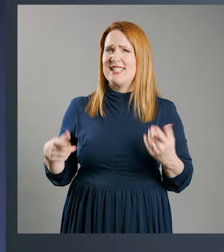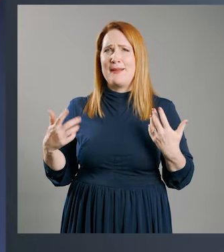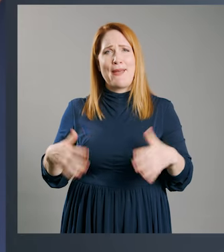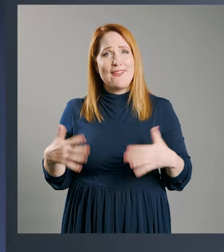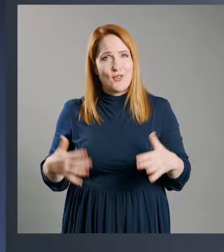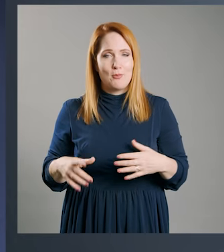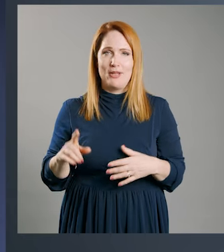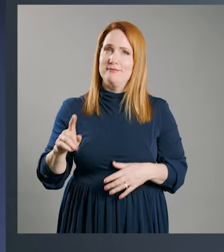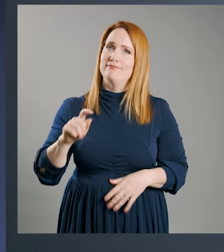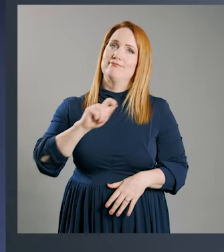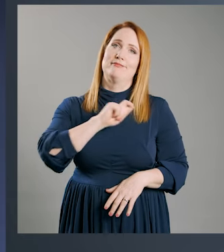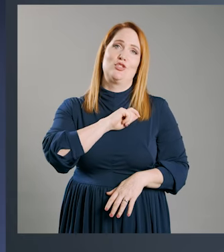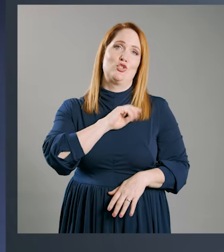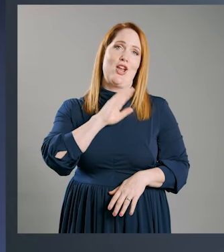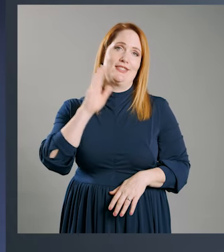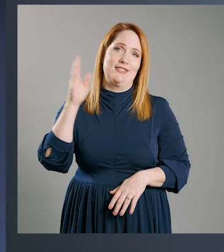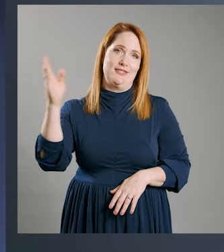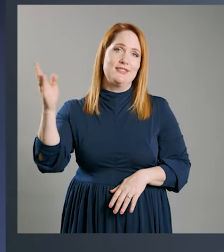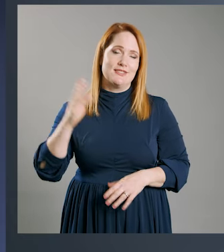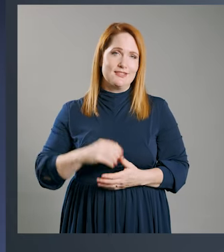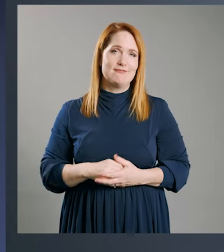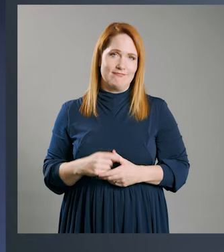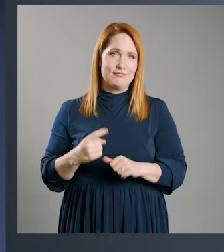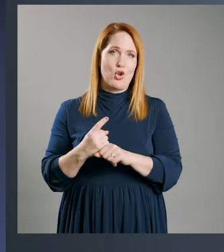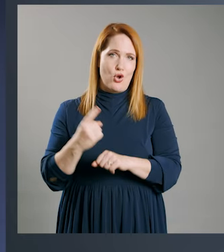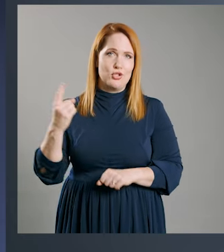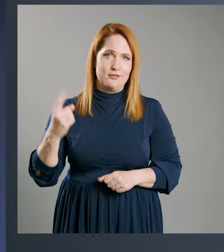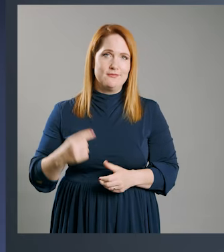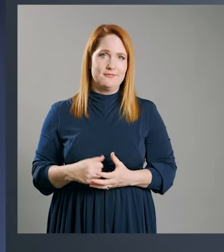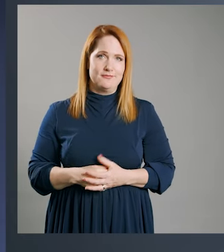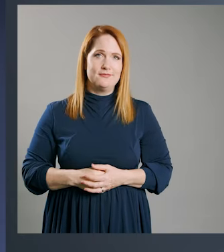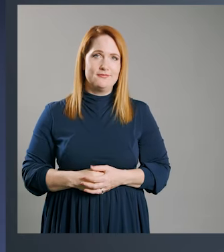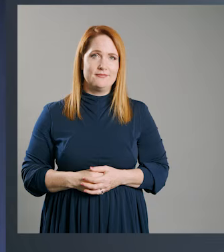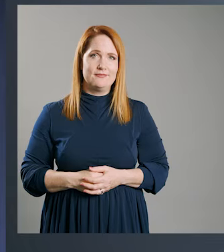painful. But we're invited to trust the results to God.